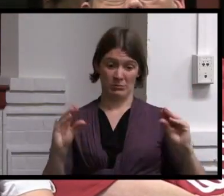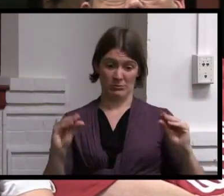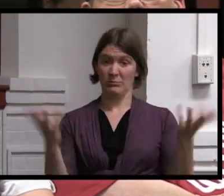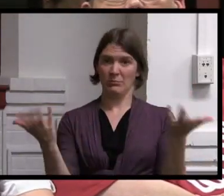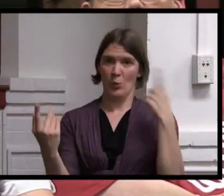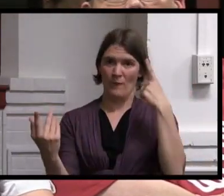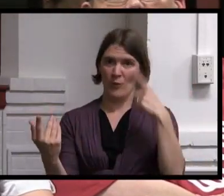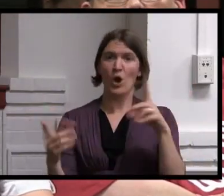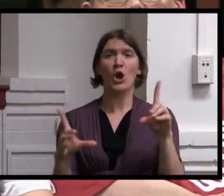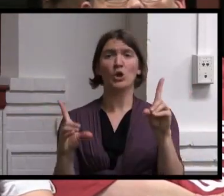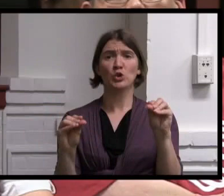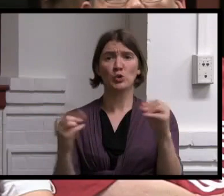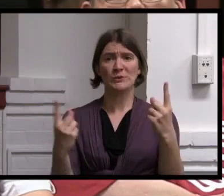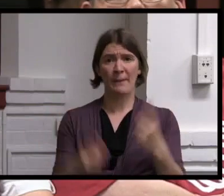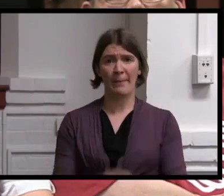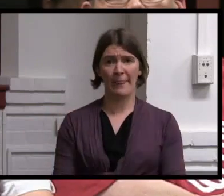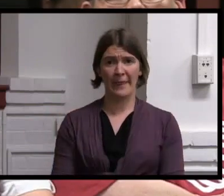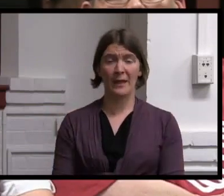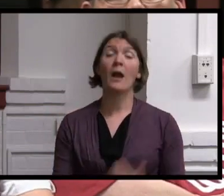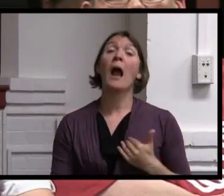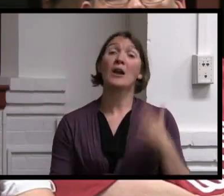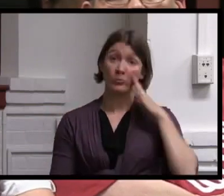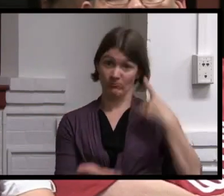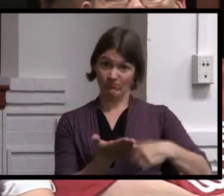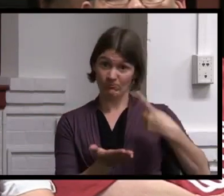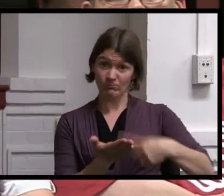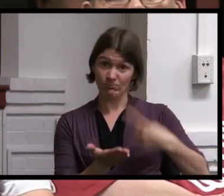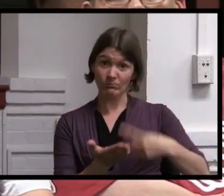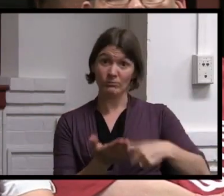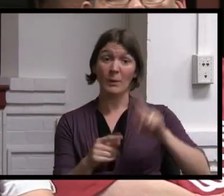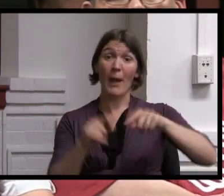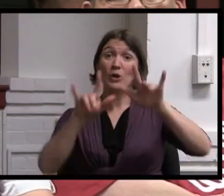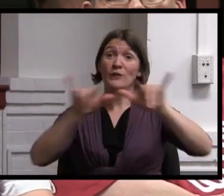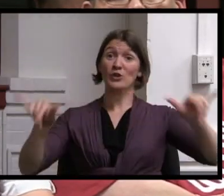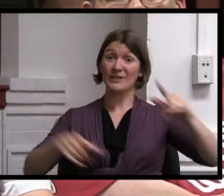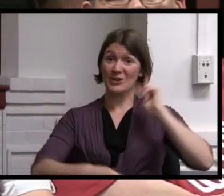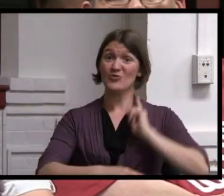So let's do something. You know, you had a big discussion about diversity.